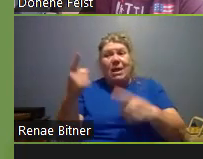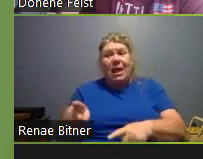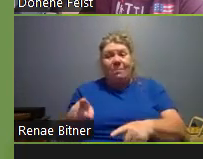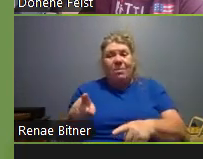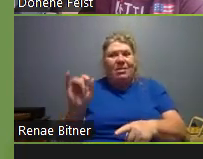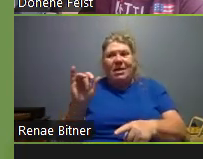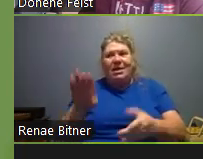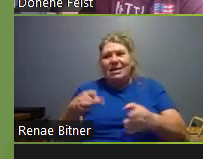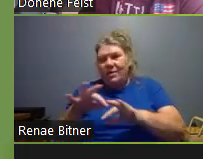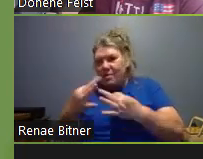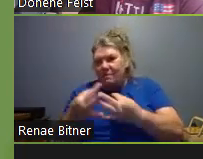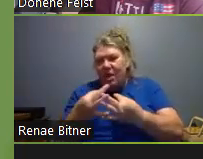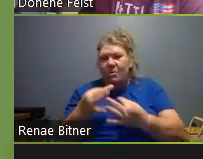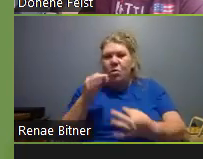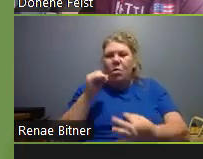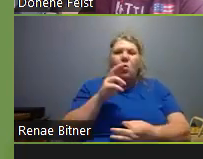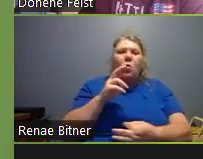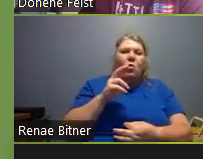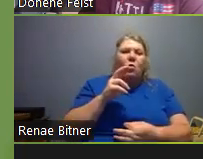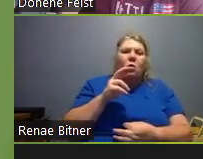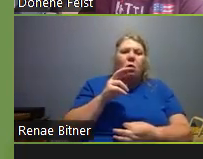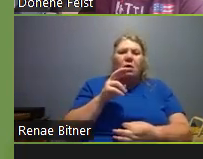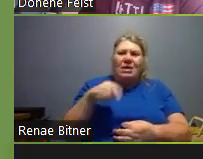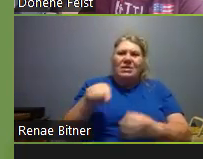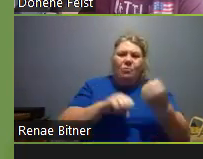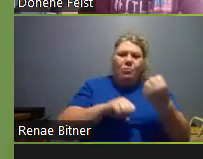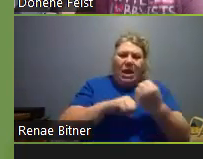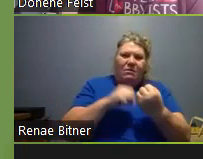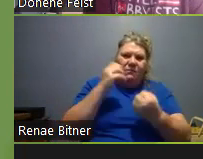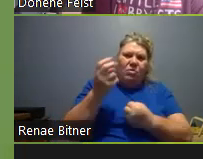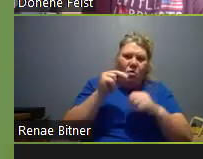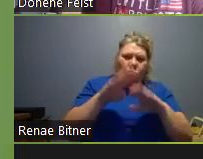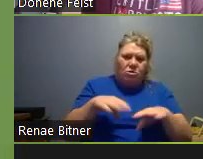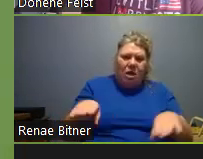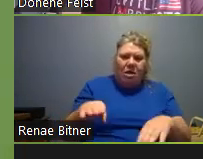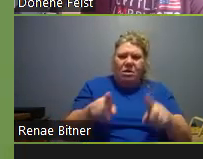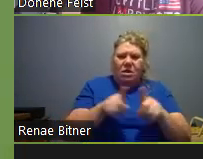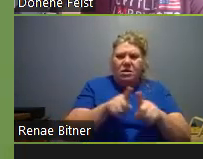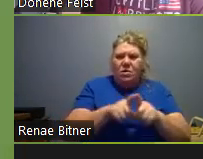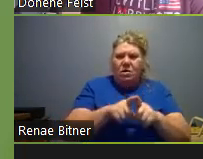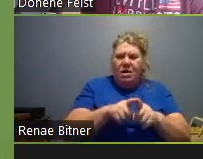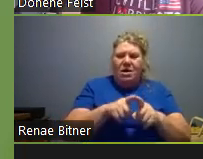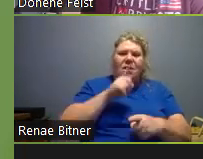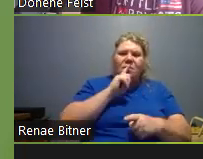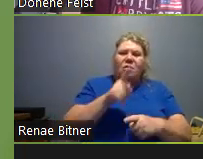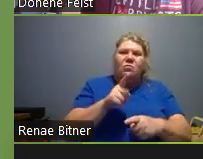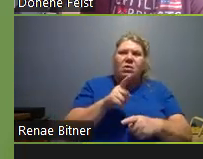in the family, or as they were advocating for their own child as well, that really kind